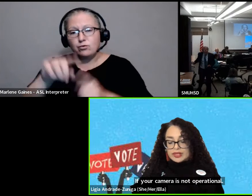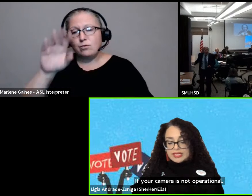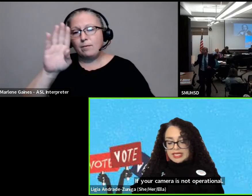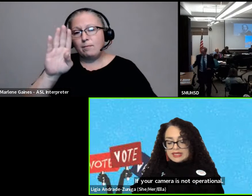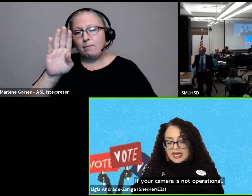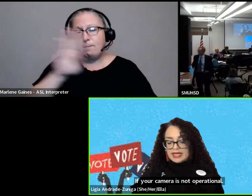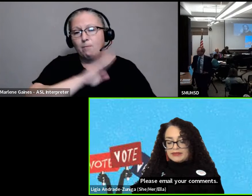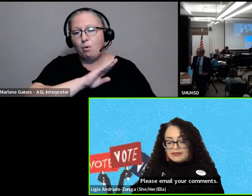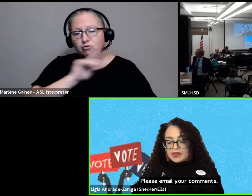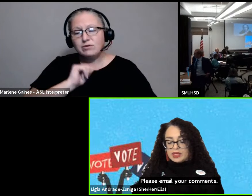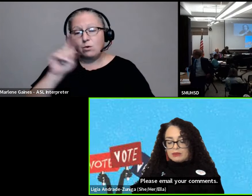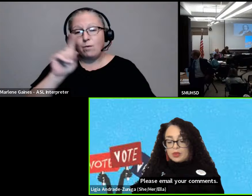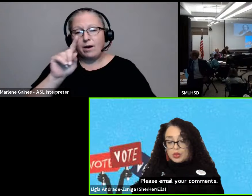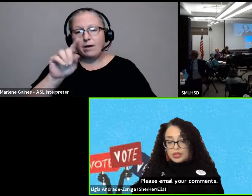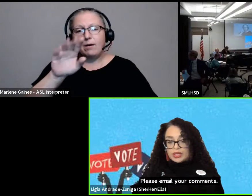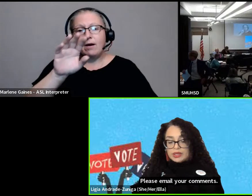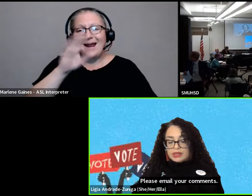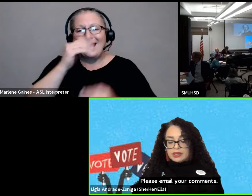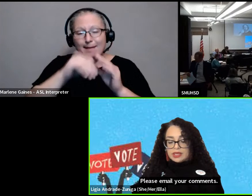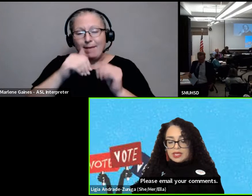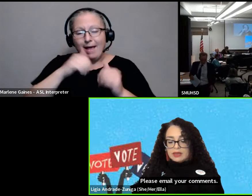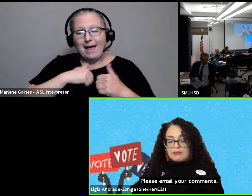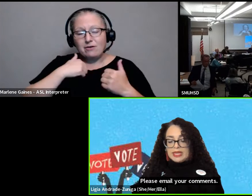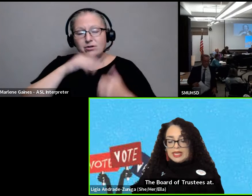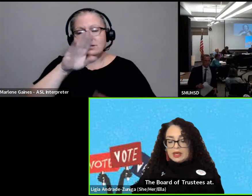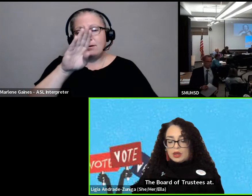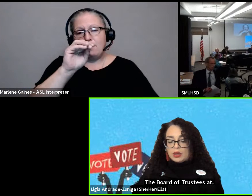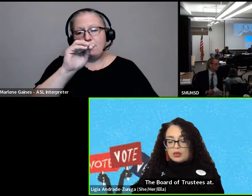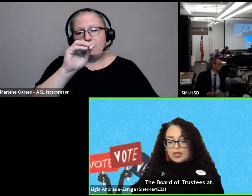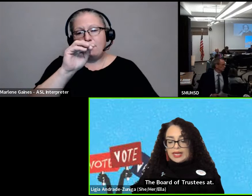Board of Trustees at board,